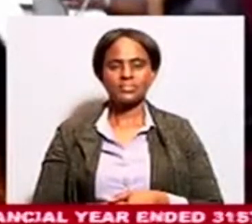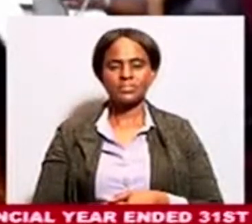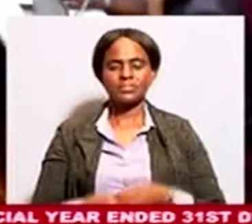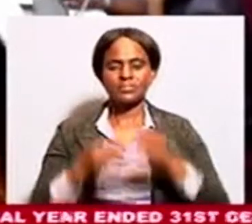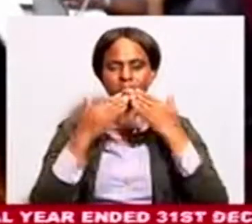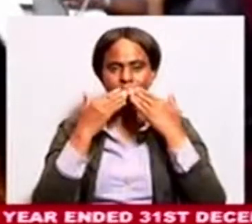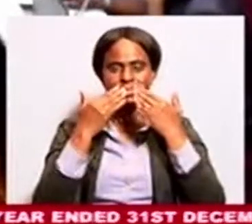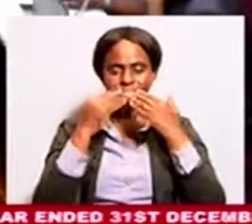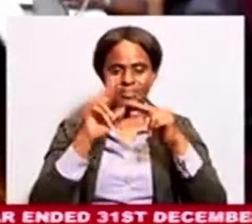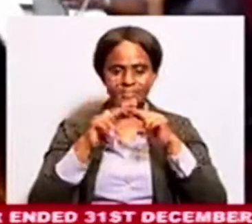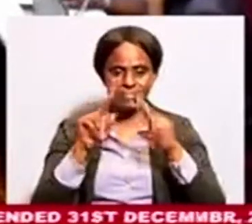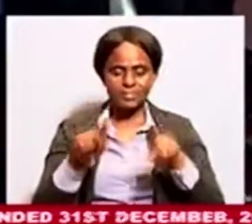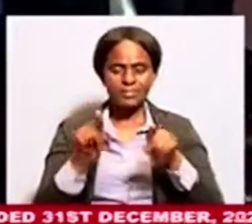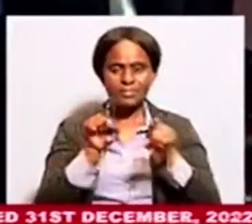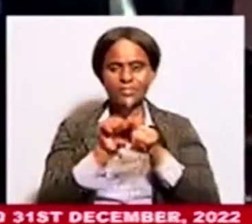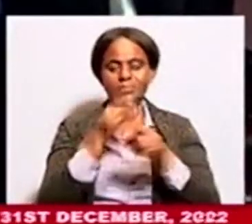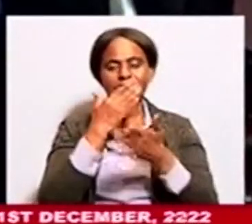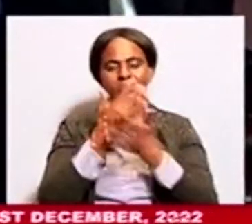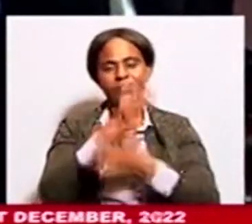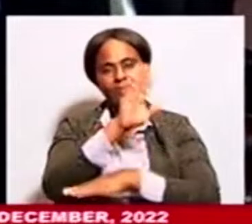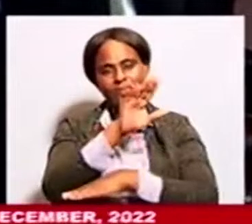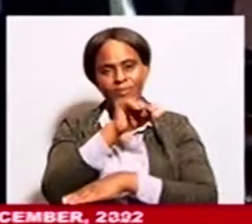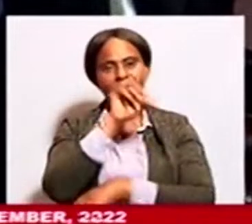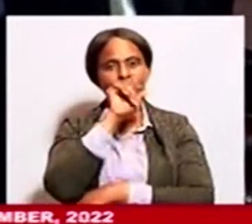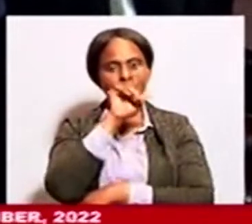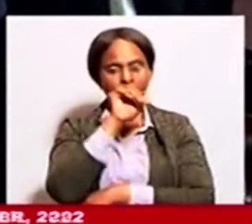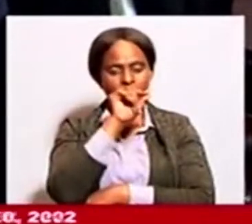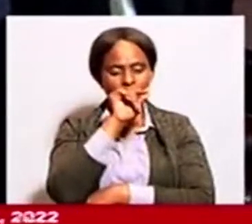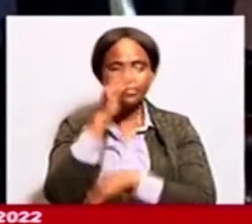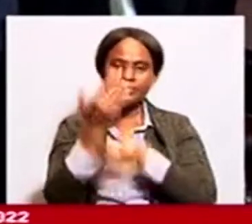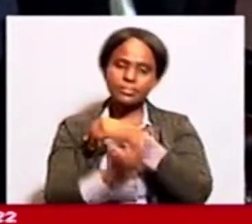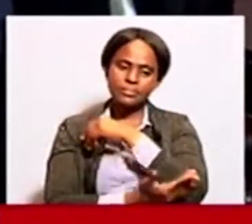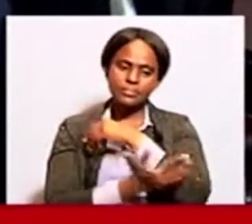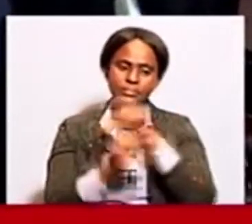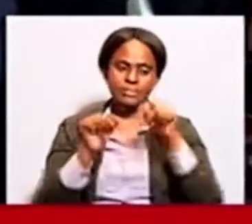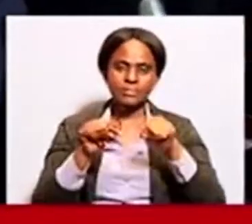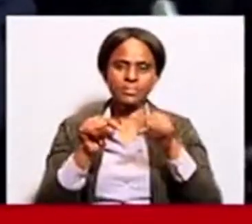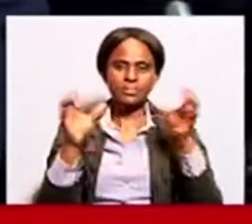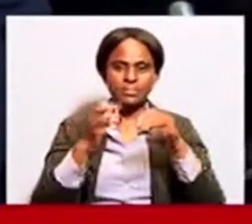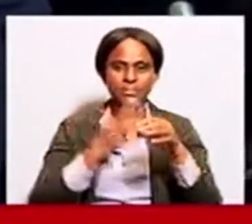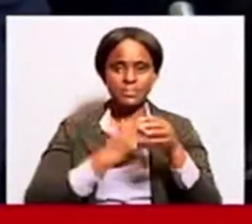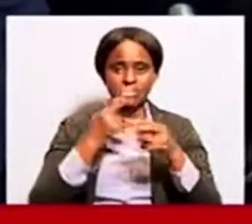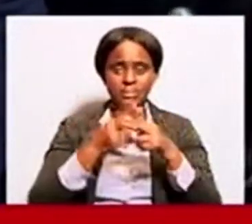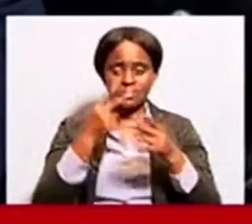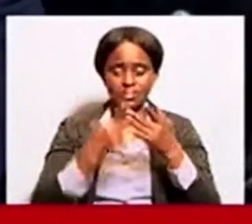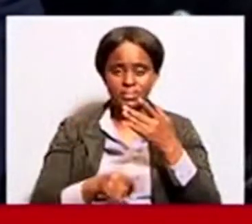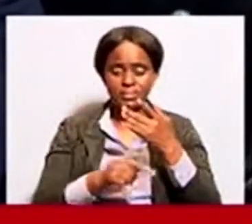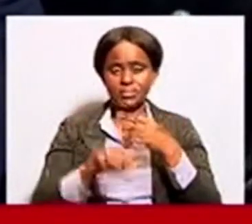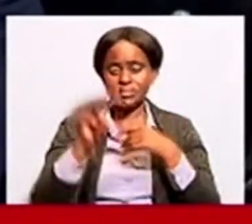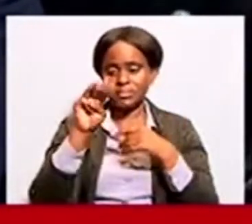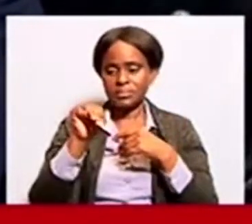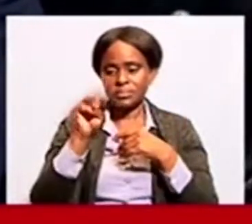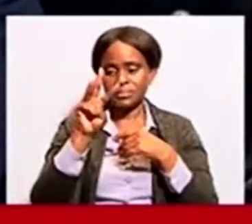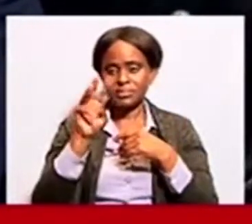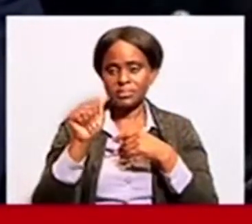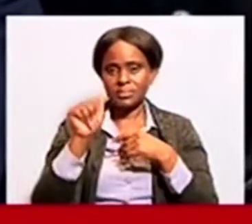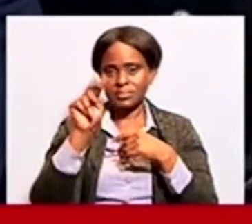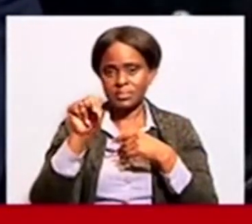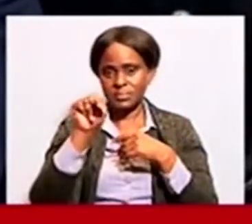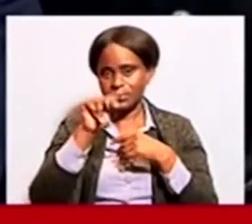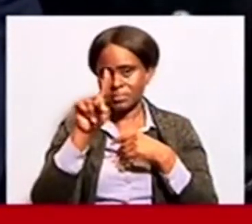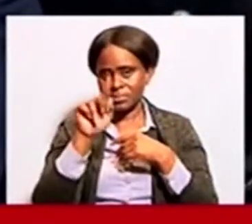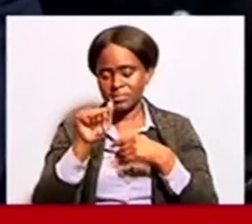Thank you, Chair, and good afternoon, Livingstone. Welcome to this committee. My name is Honorable Dr. Aaron